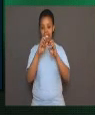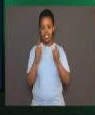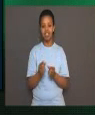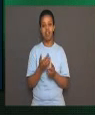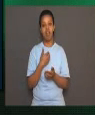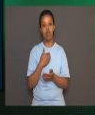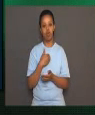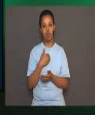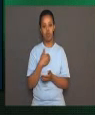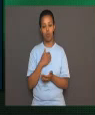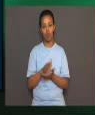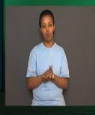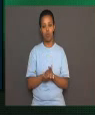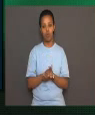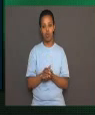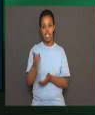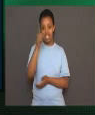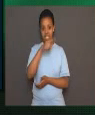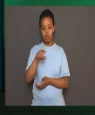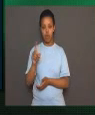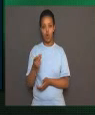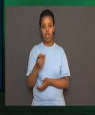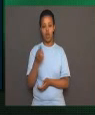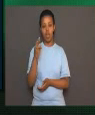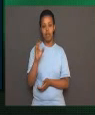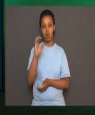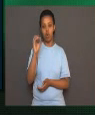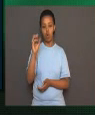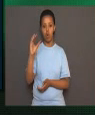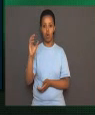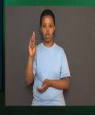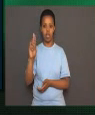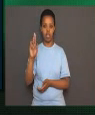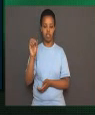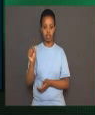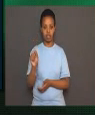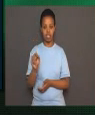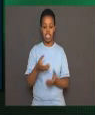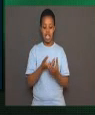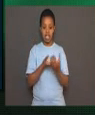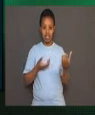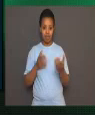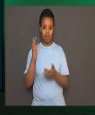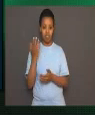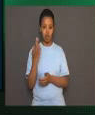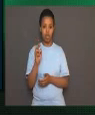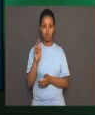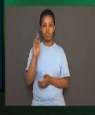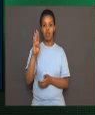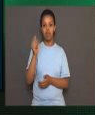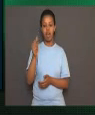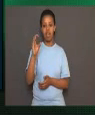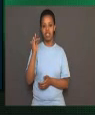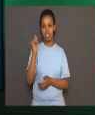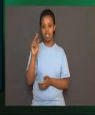cells: spherical or coccus, rod-like or bacillus,